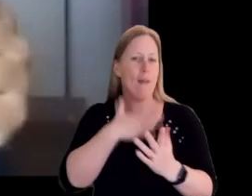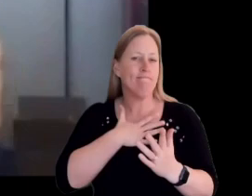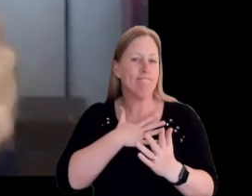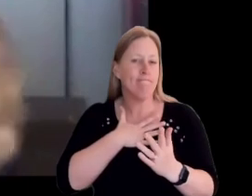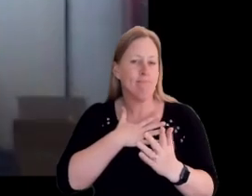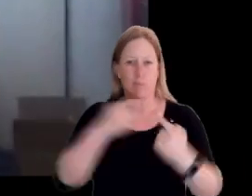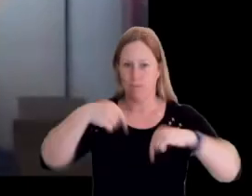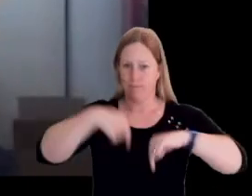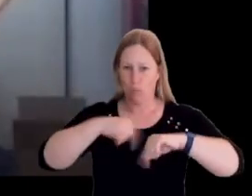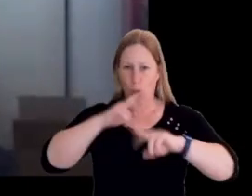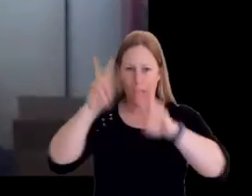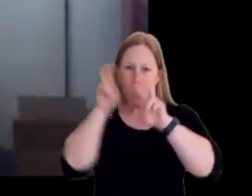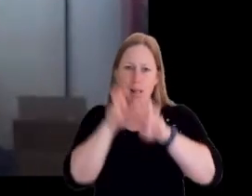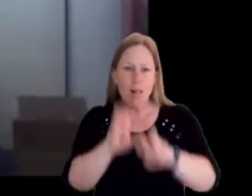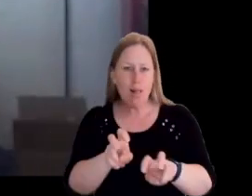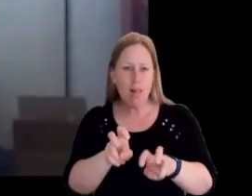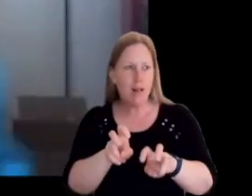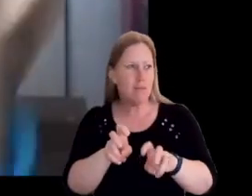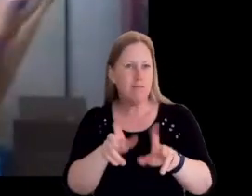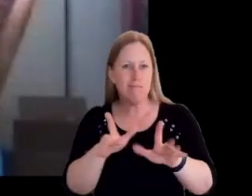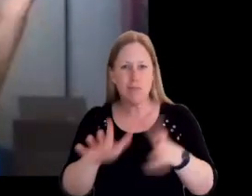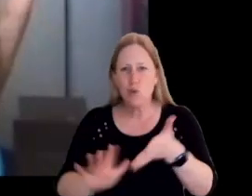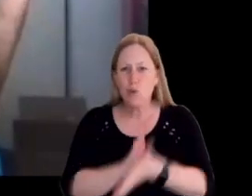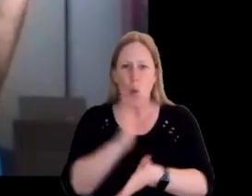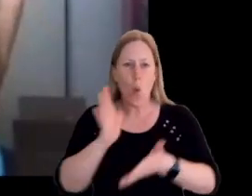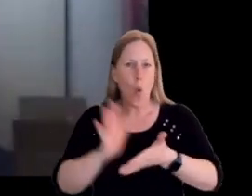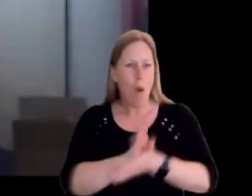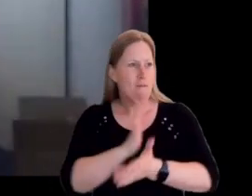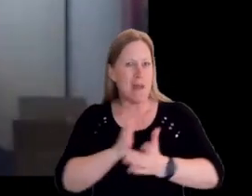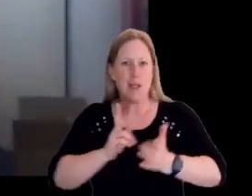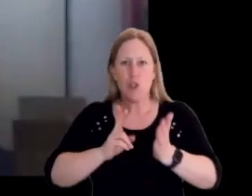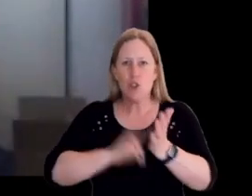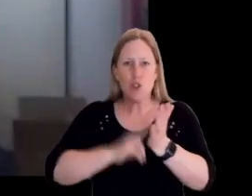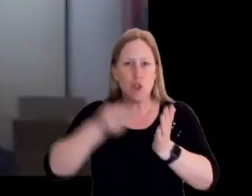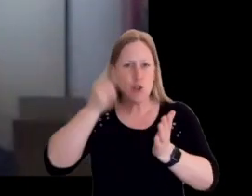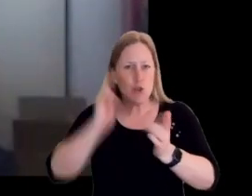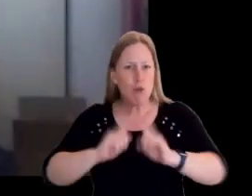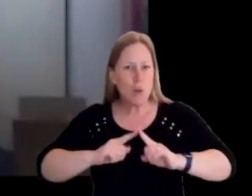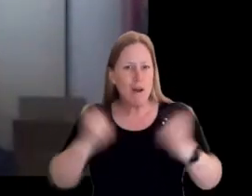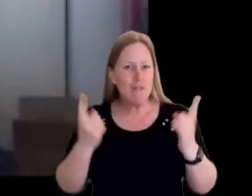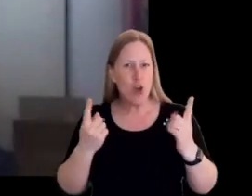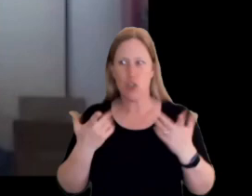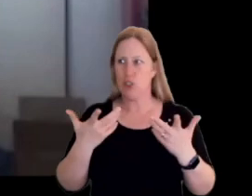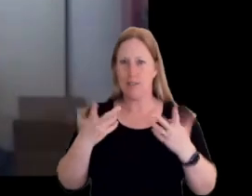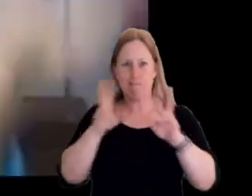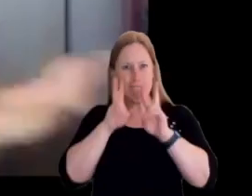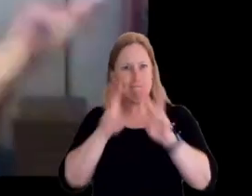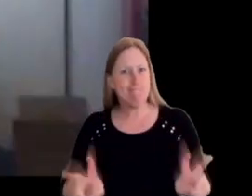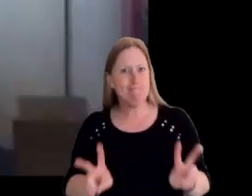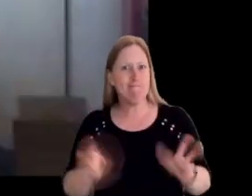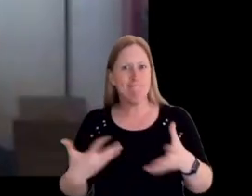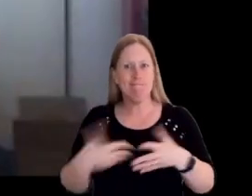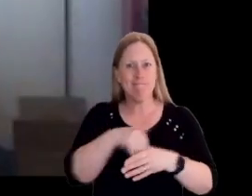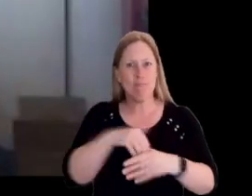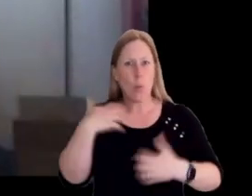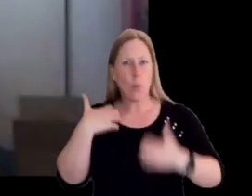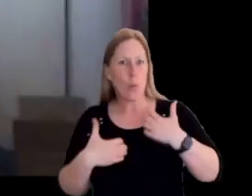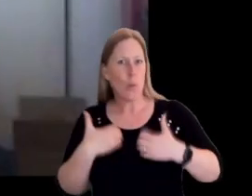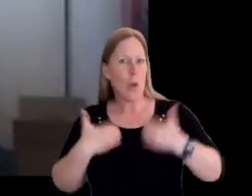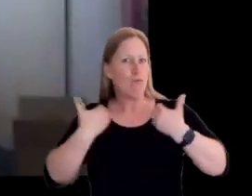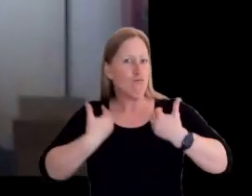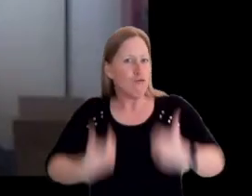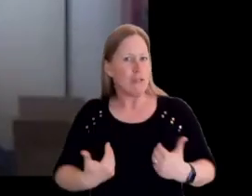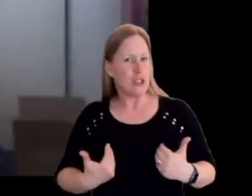like exploring the joy of being neurodivergent and seeing it as something that can add so much richness to your